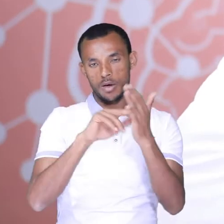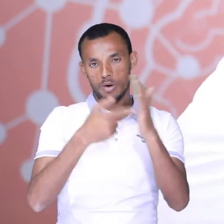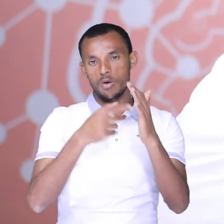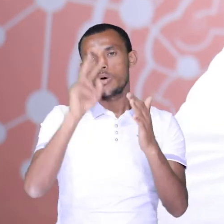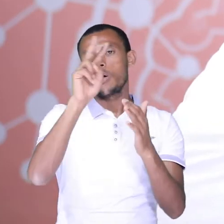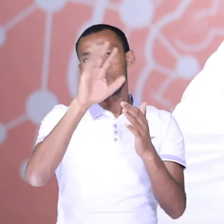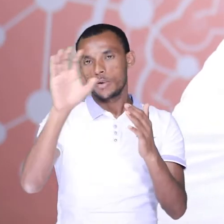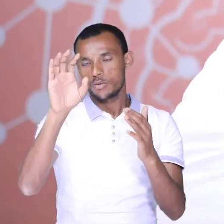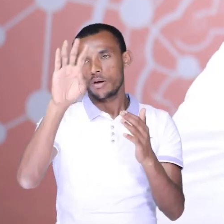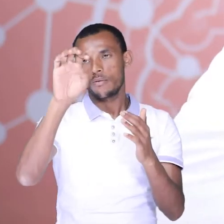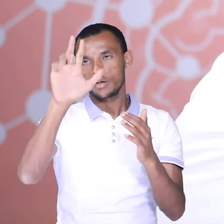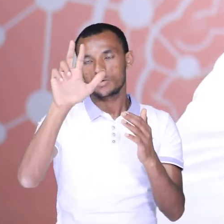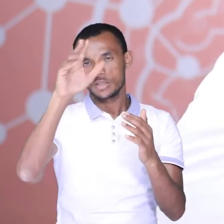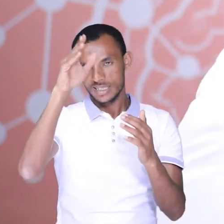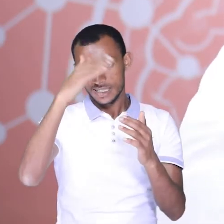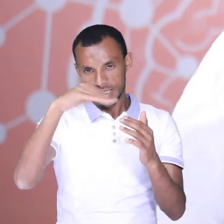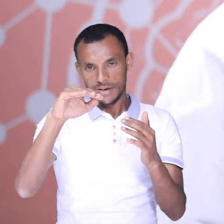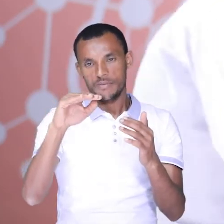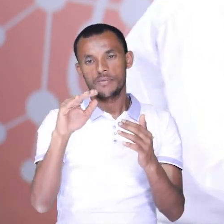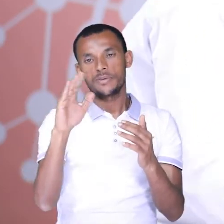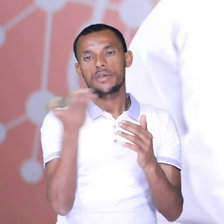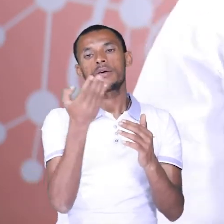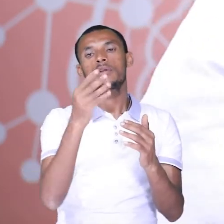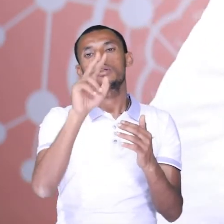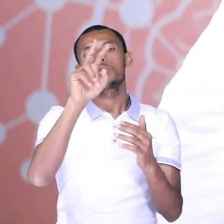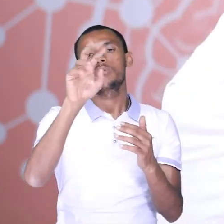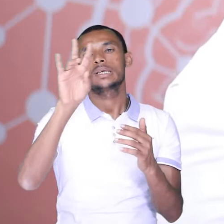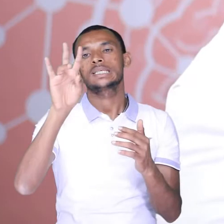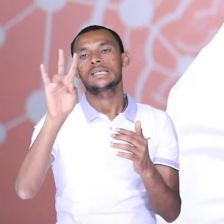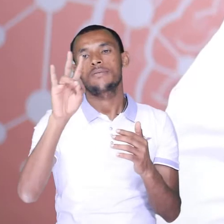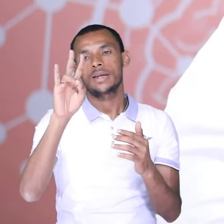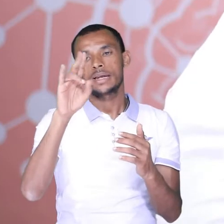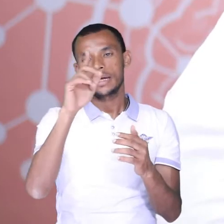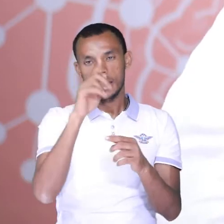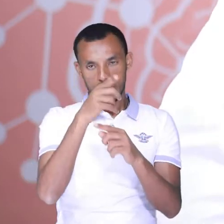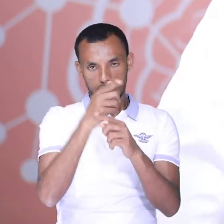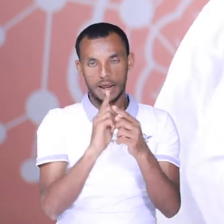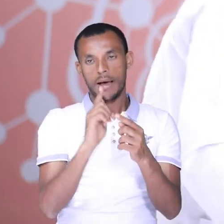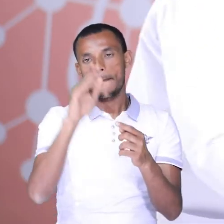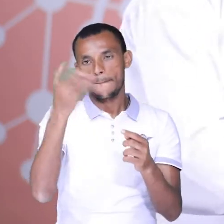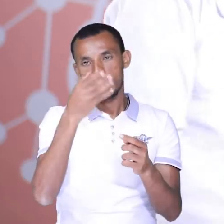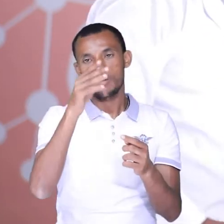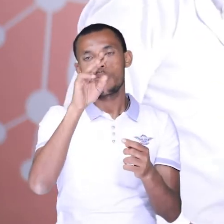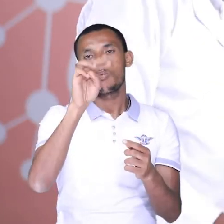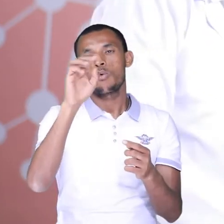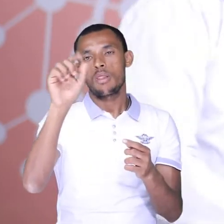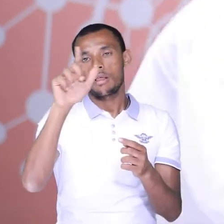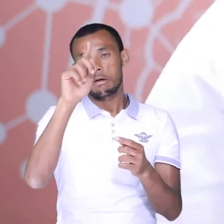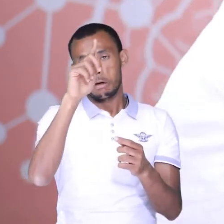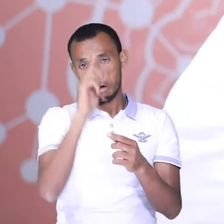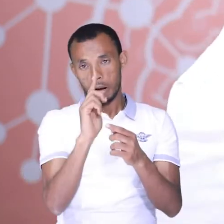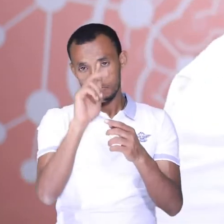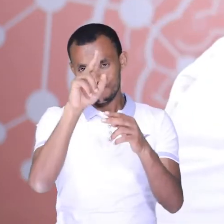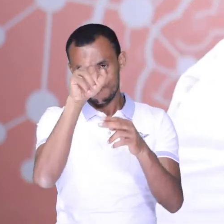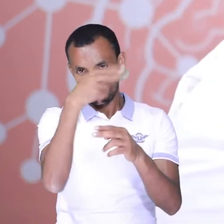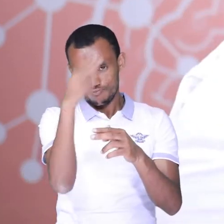divided by 27 gram per mole. This gram can be cancelled by this gram and you are provided